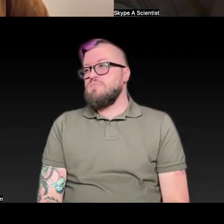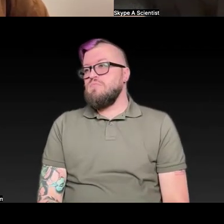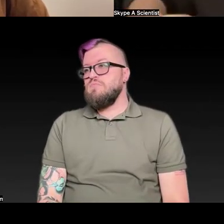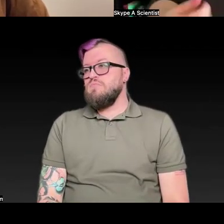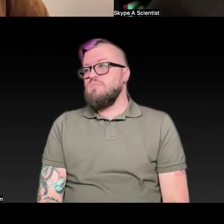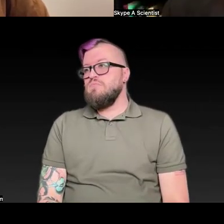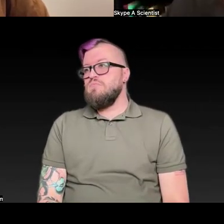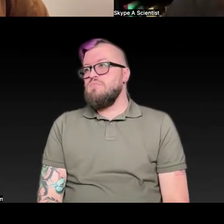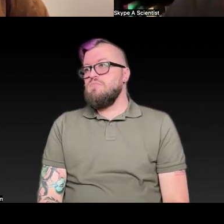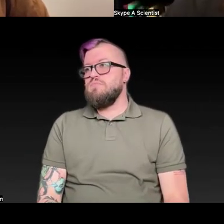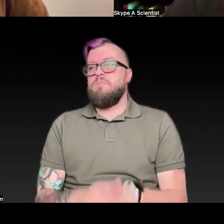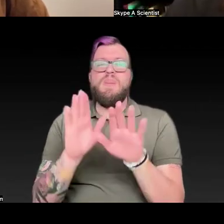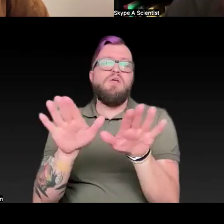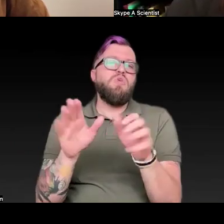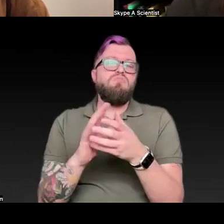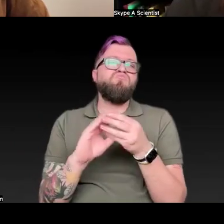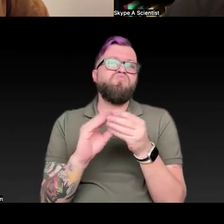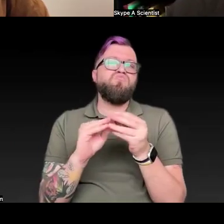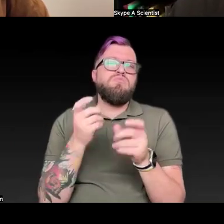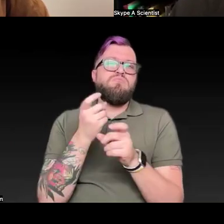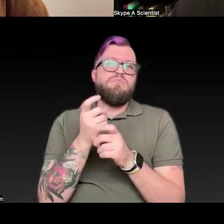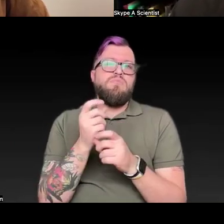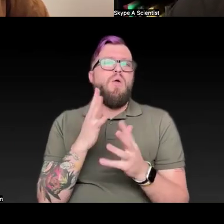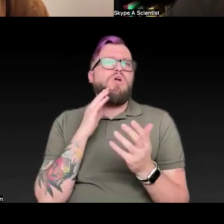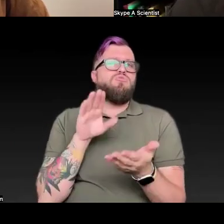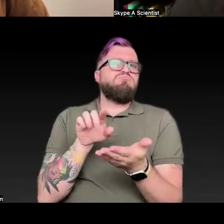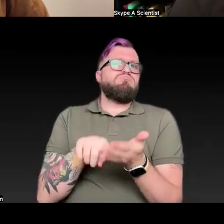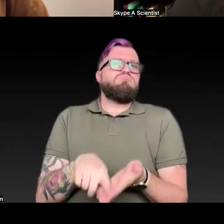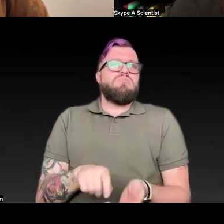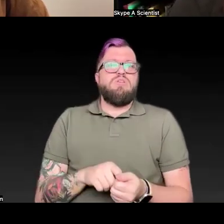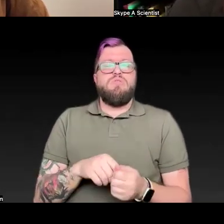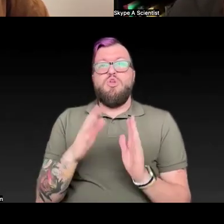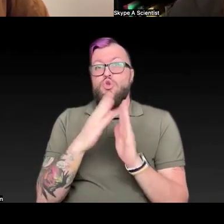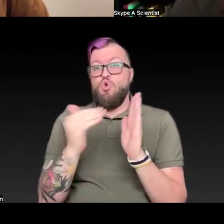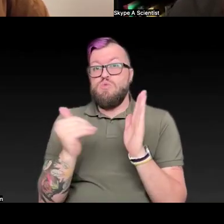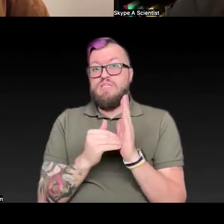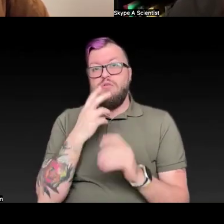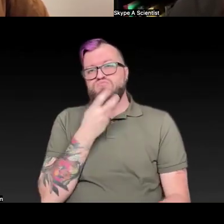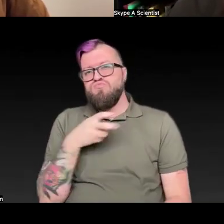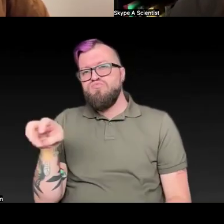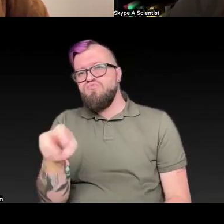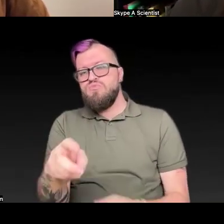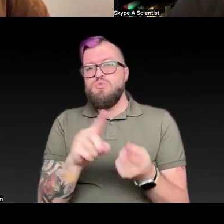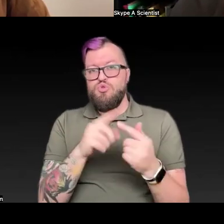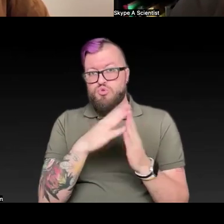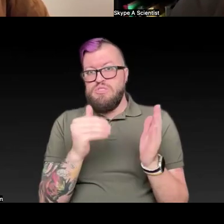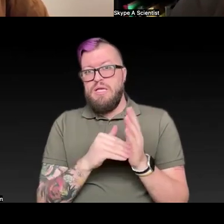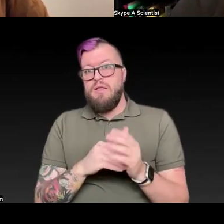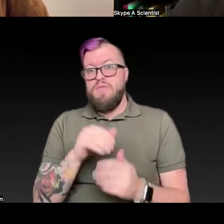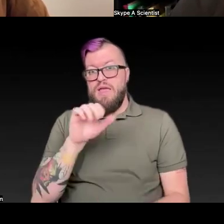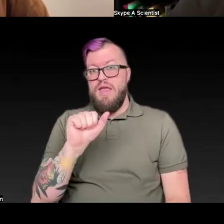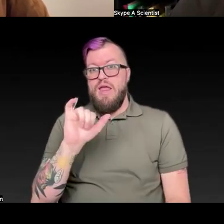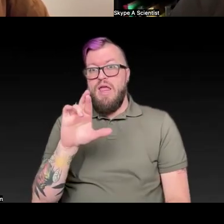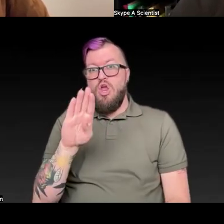Well, here's an anecdote that we'd like to corroborate. While traveling in New Zealand, an Airbnb host showed us Mm. the eels who swam near